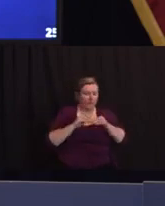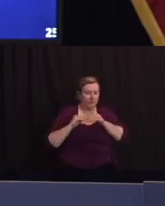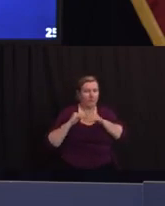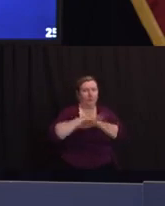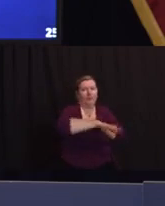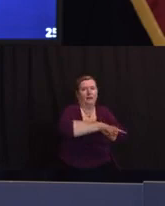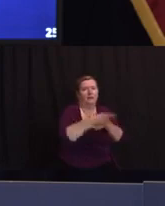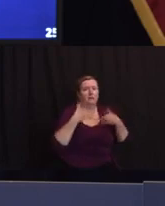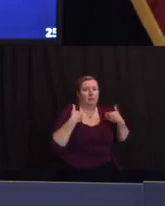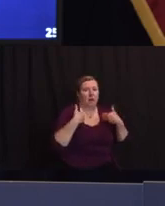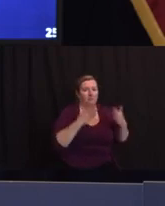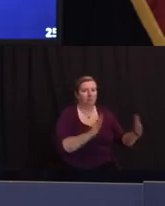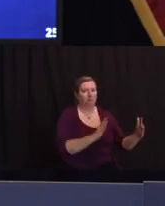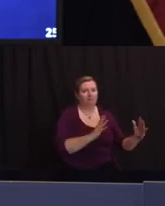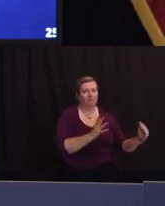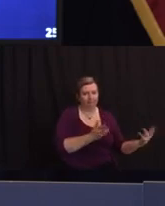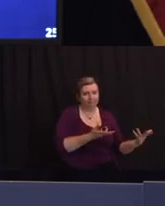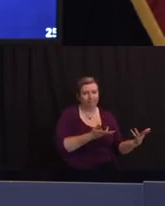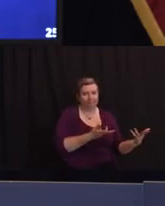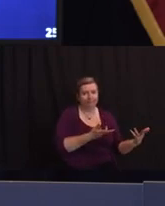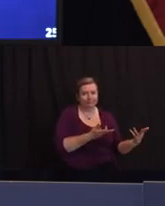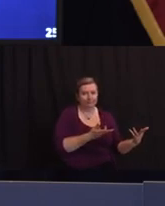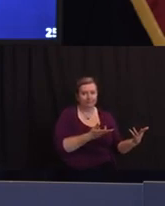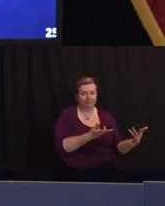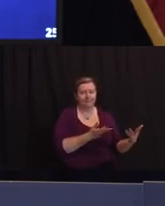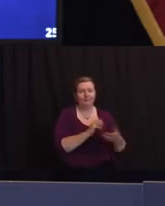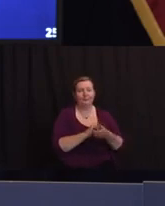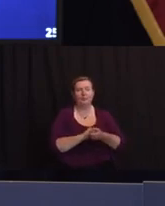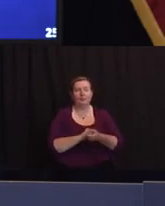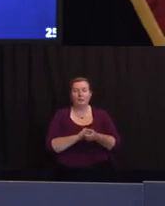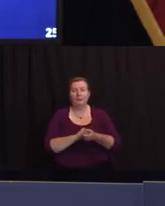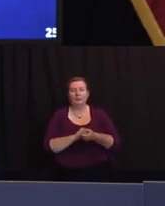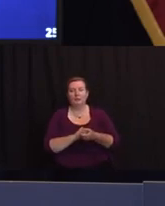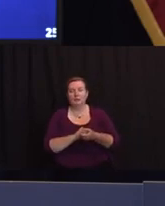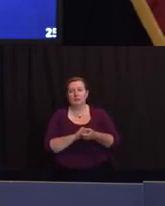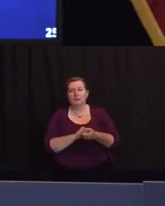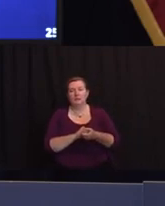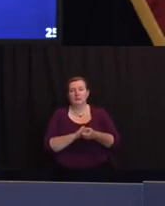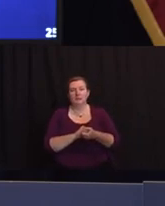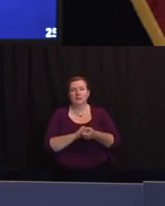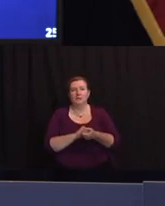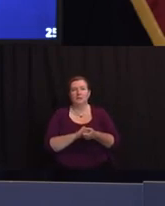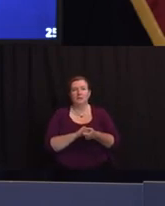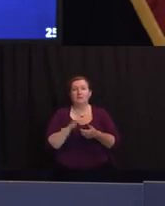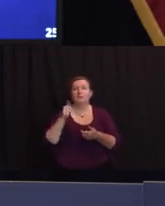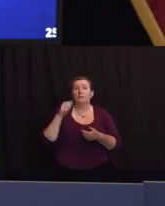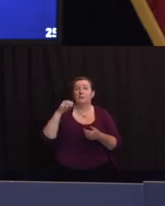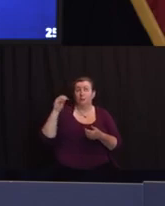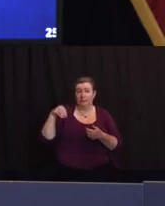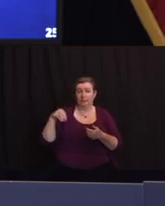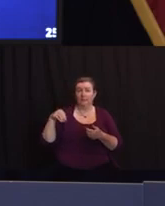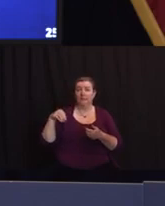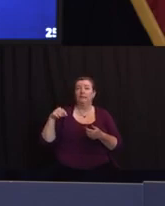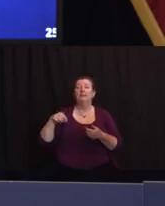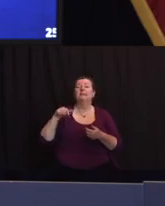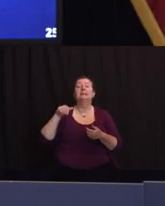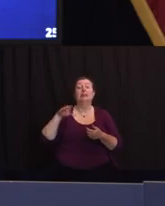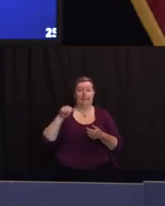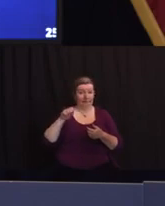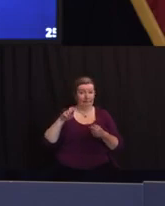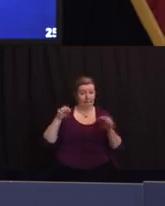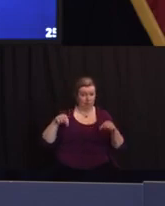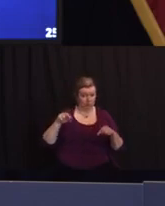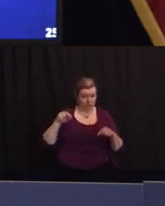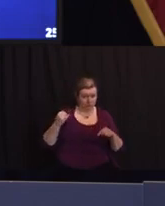highest rates while being the least protected. 10% of our cases have been among 5